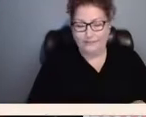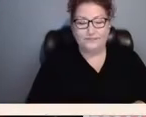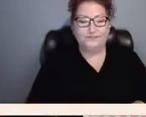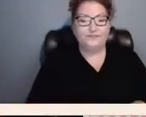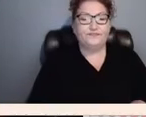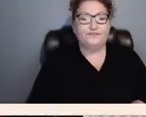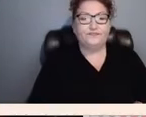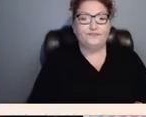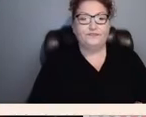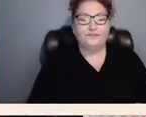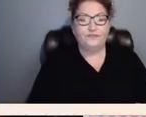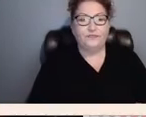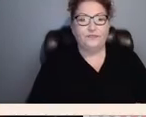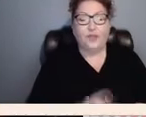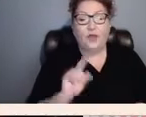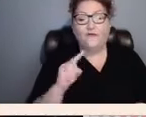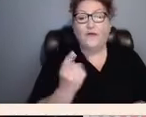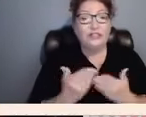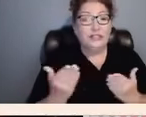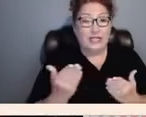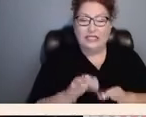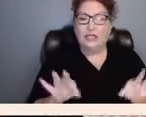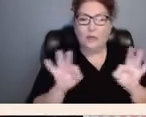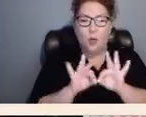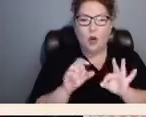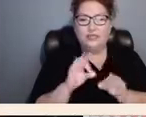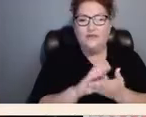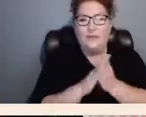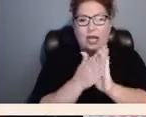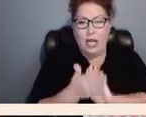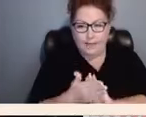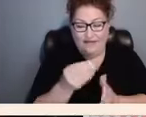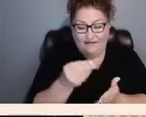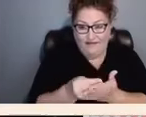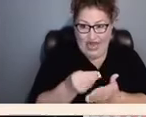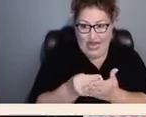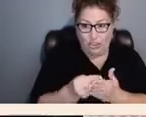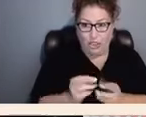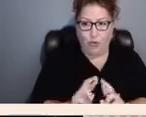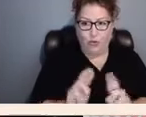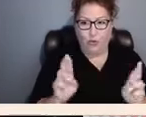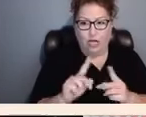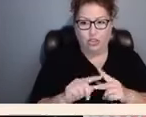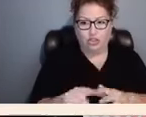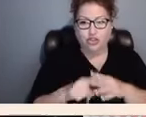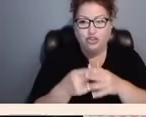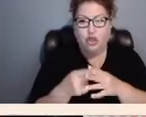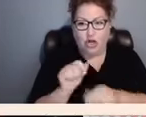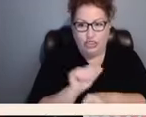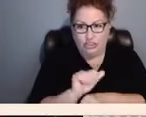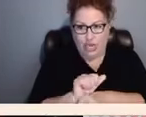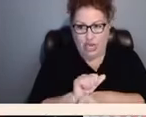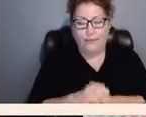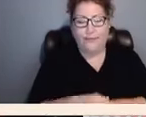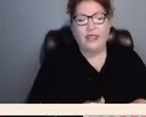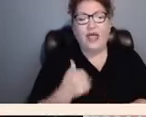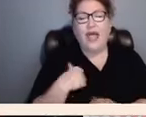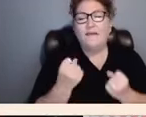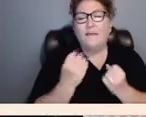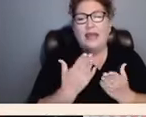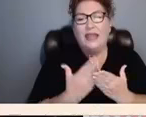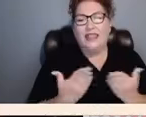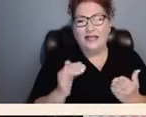The first thing is the importance of becoming financially ready to start a job. There are many things that people think of